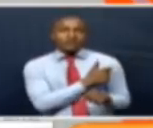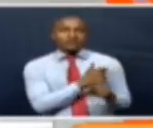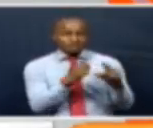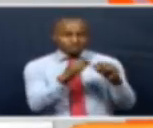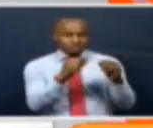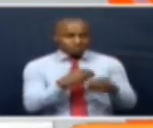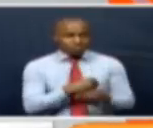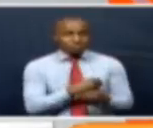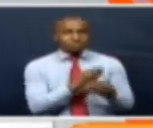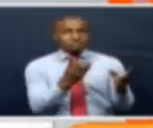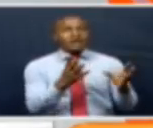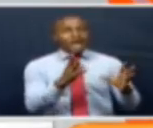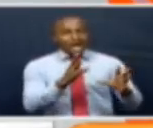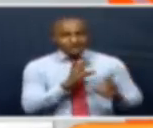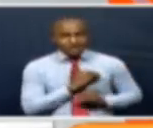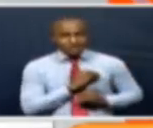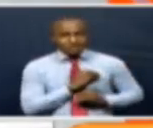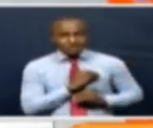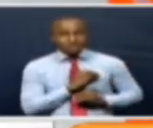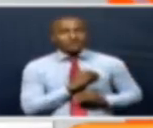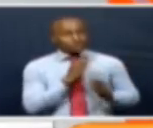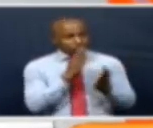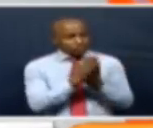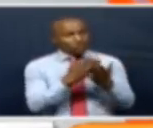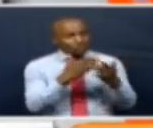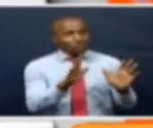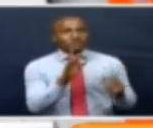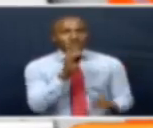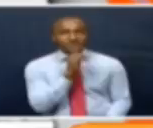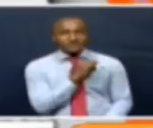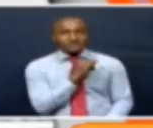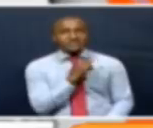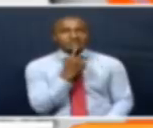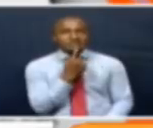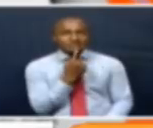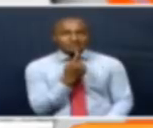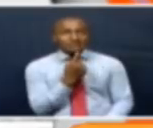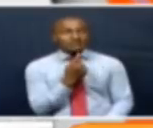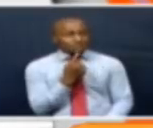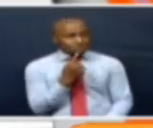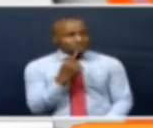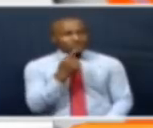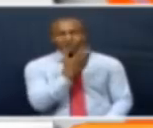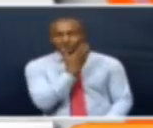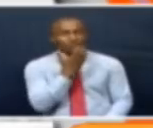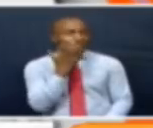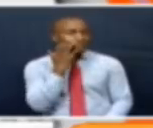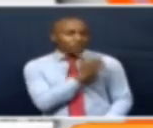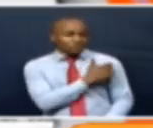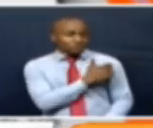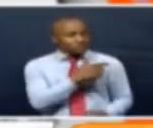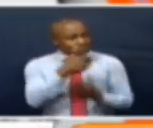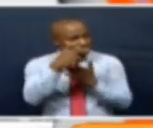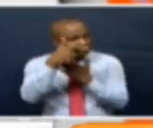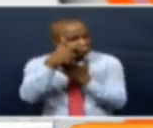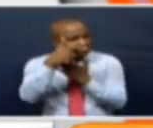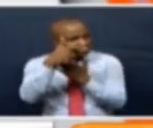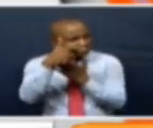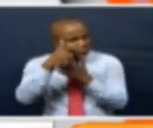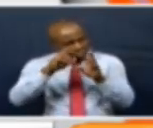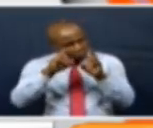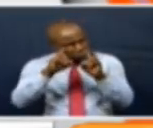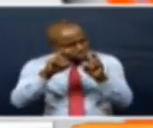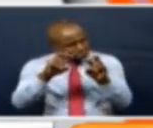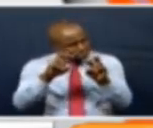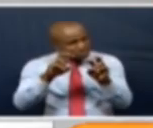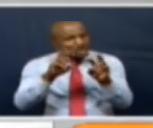statement accepting that the infant was missing, saying the KNH is reviewing the CCTV footage and have